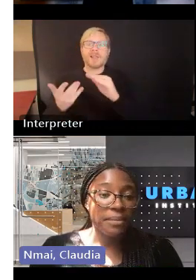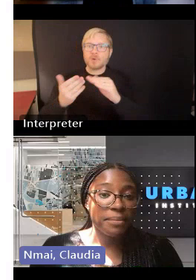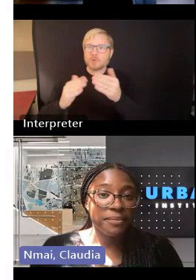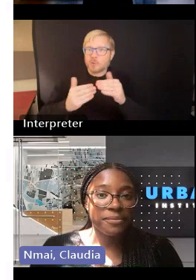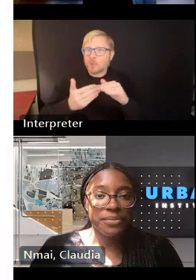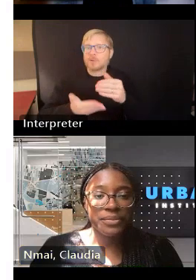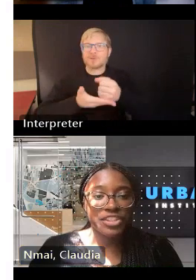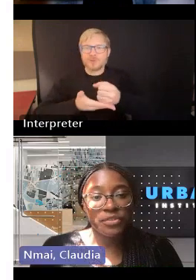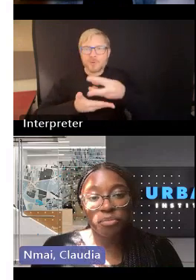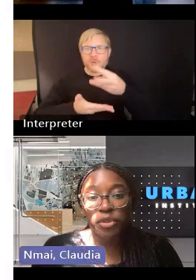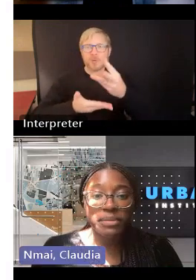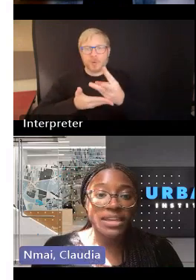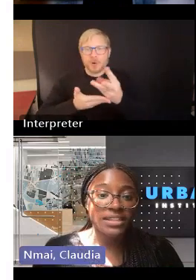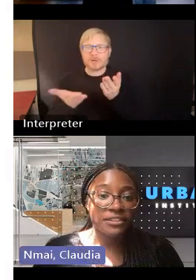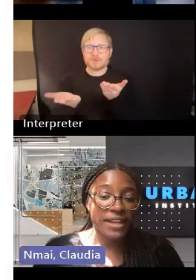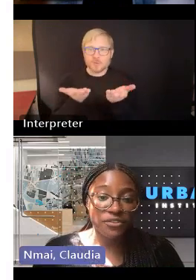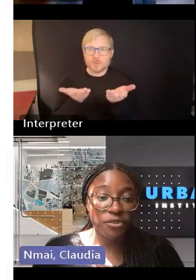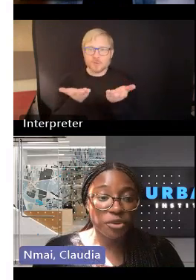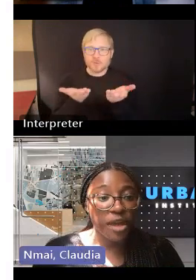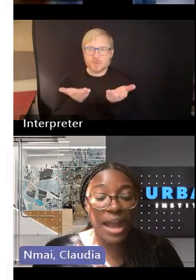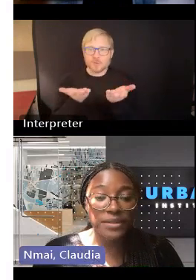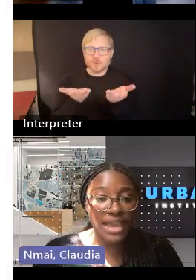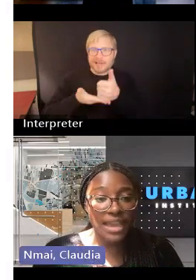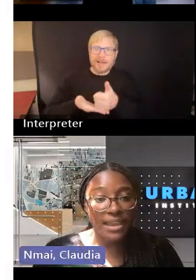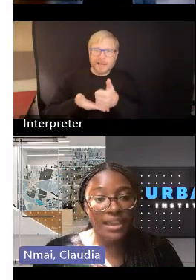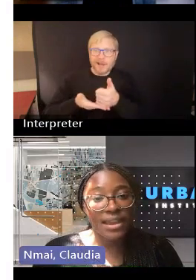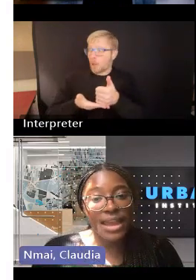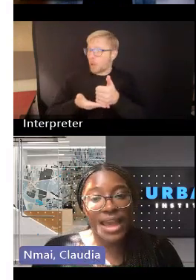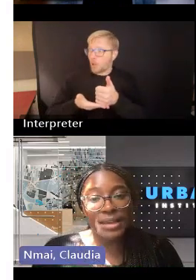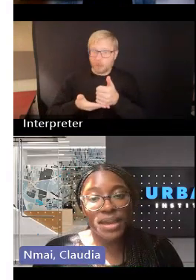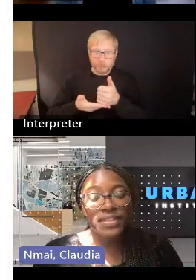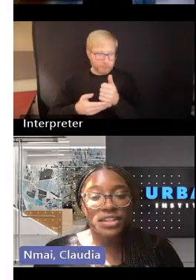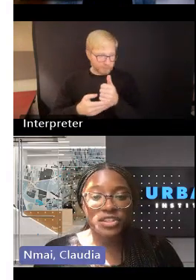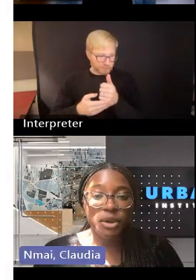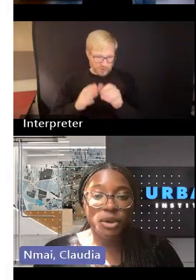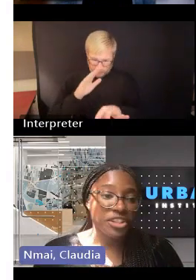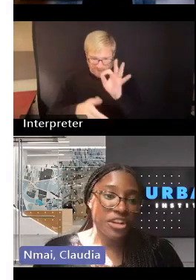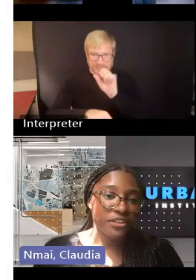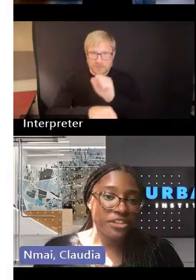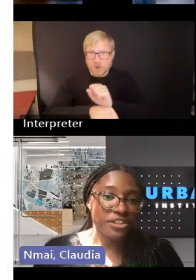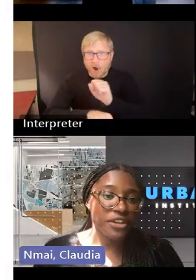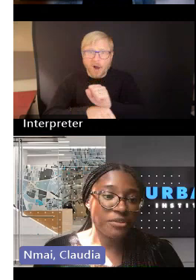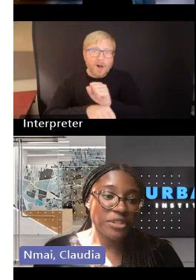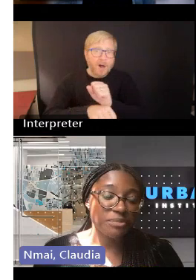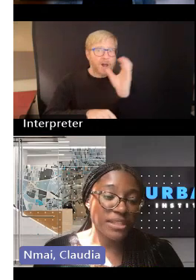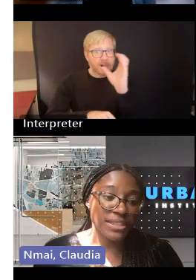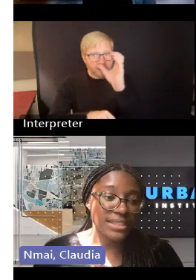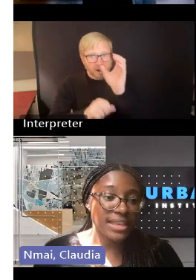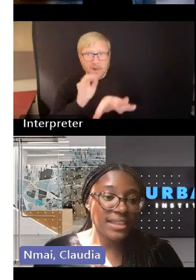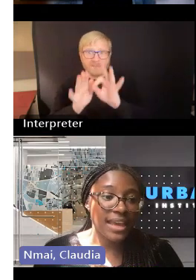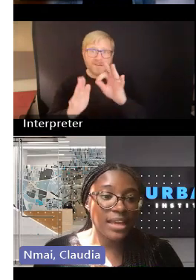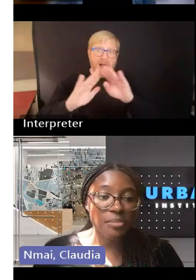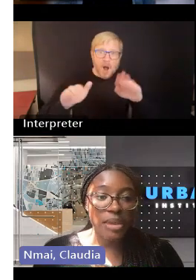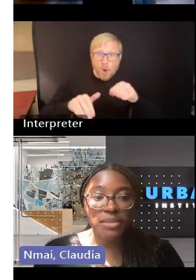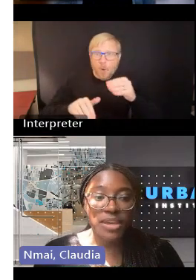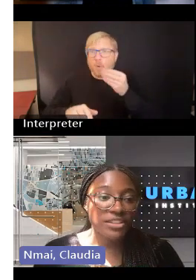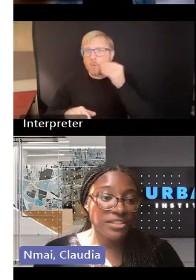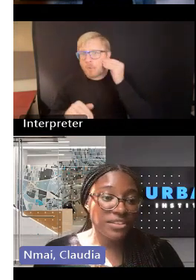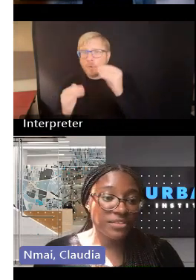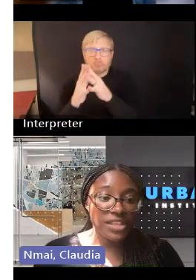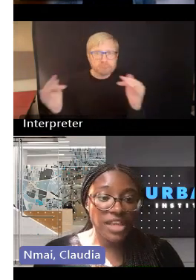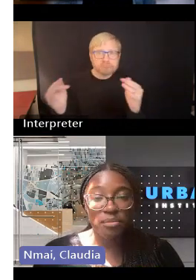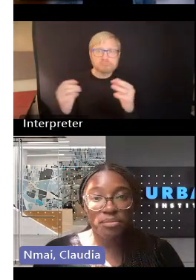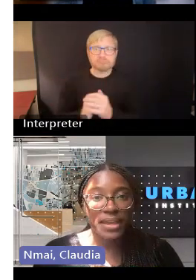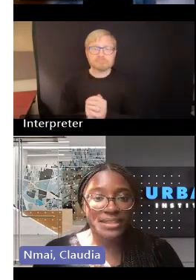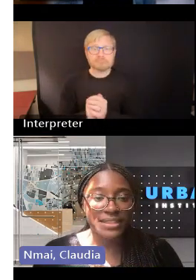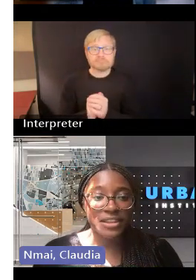to help achieve employment or find affordable housing. And then a smaller share of our survey respondents said that